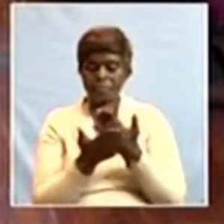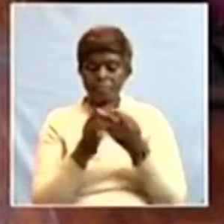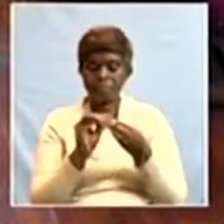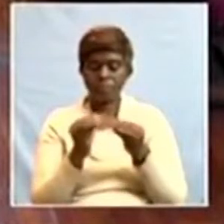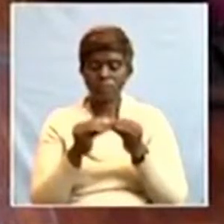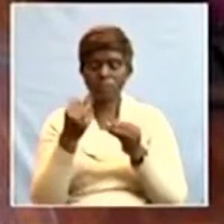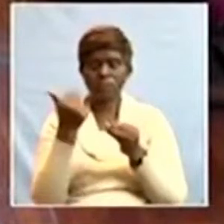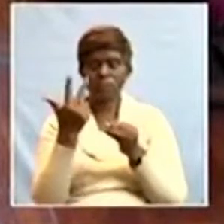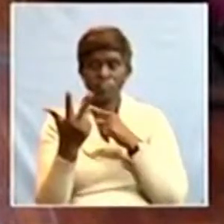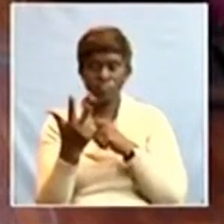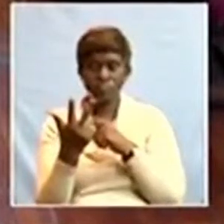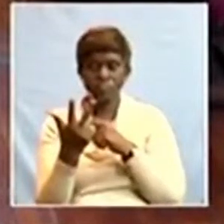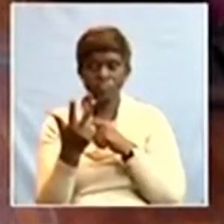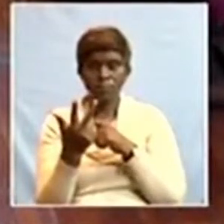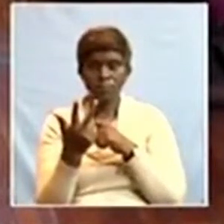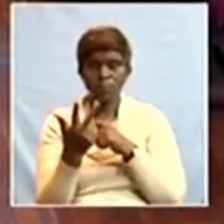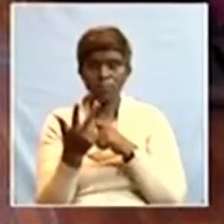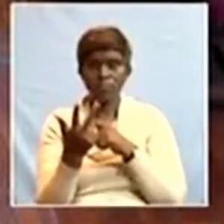13,